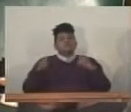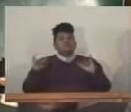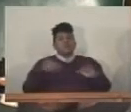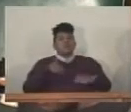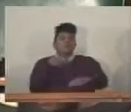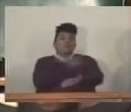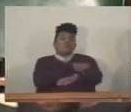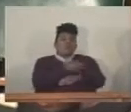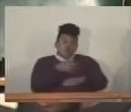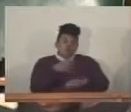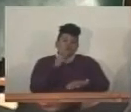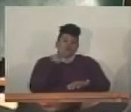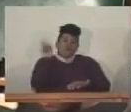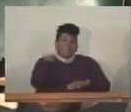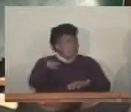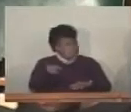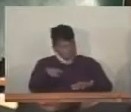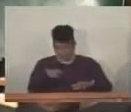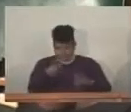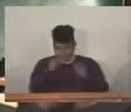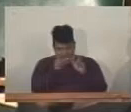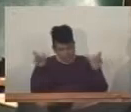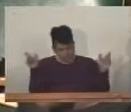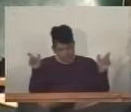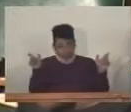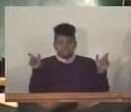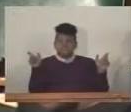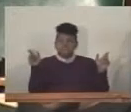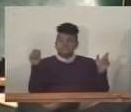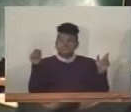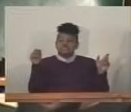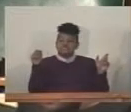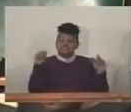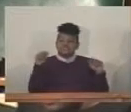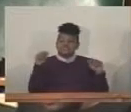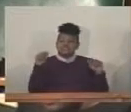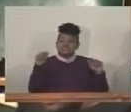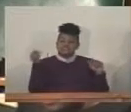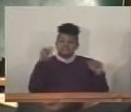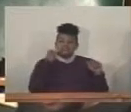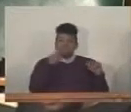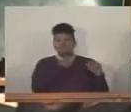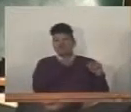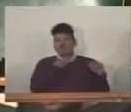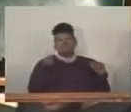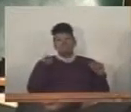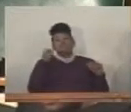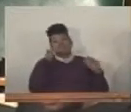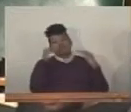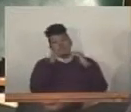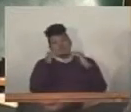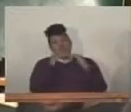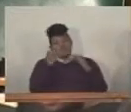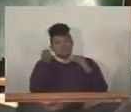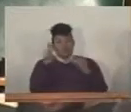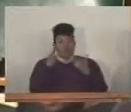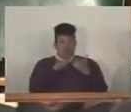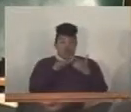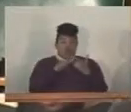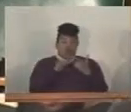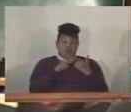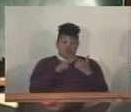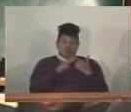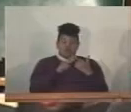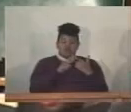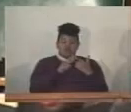amends Rule 3 of the schedule to the, in respect of the Indictments Act, let me take that first. Clause 2 amends Rule 3 of the schedule